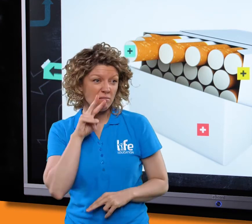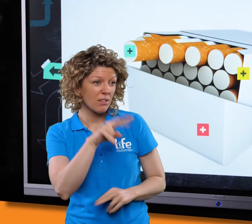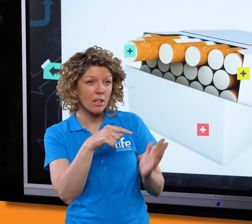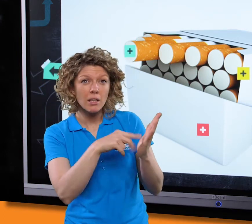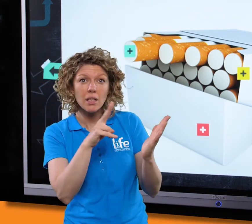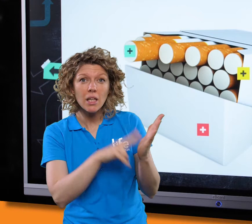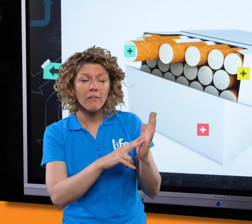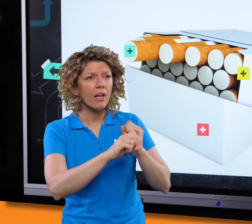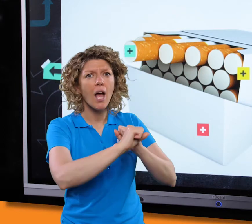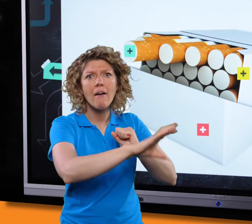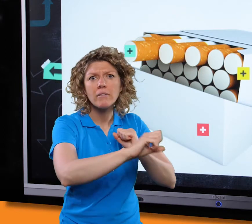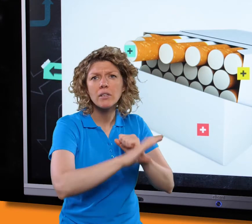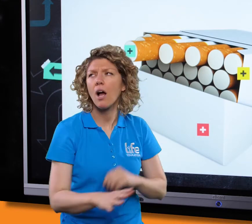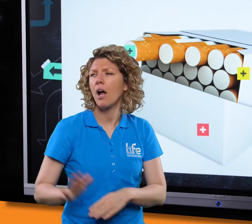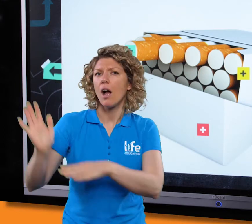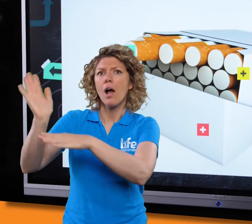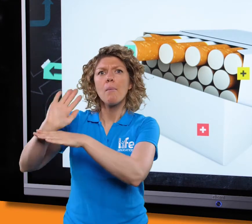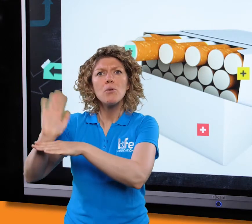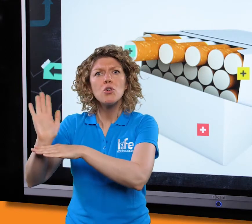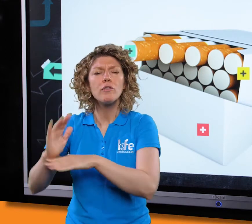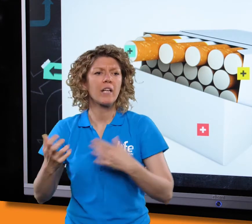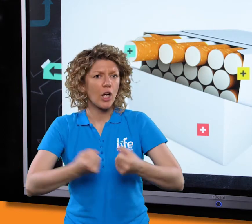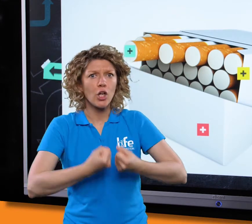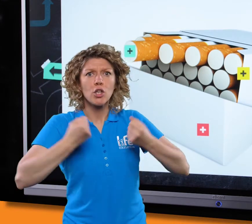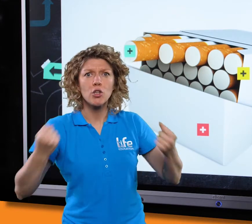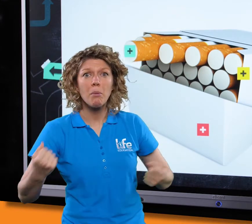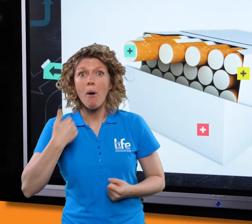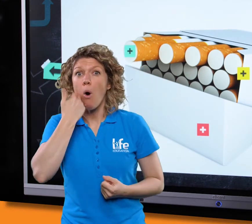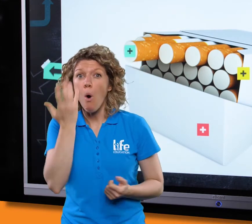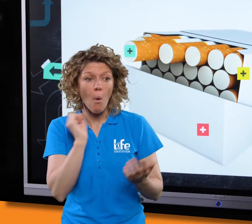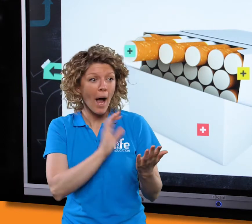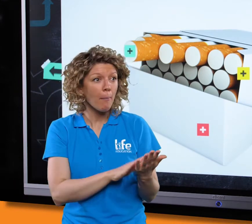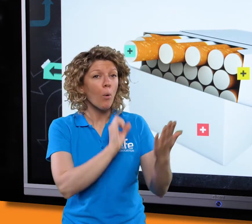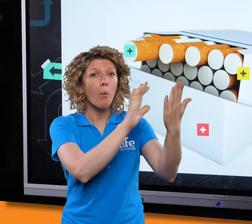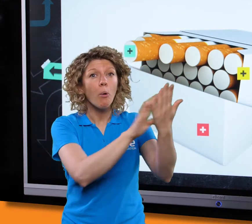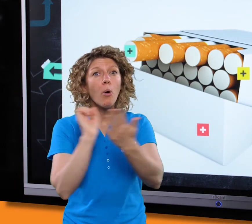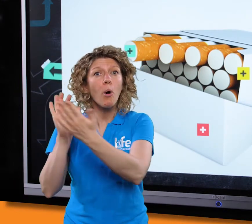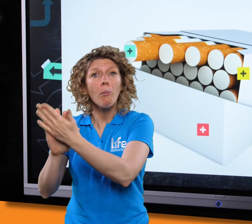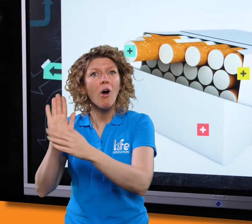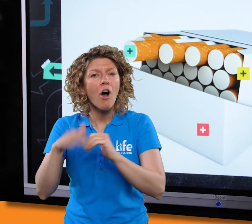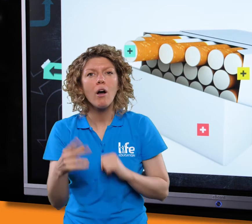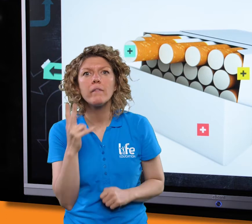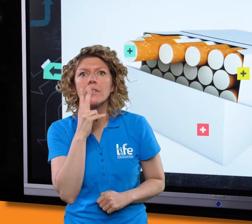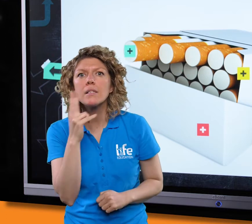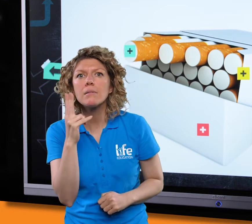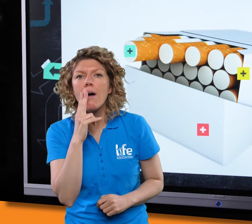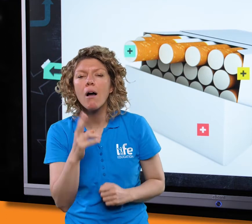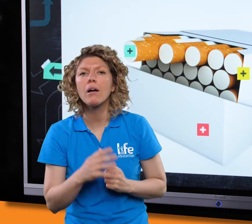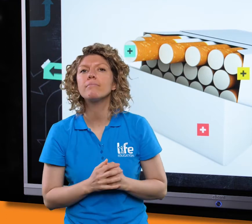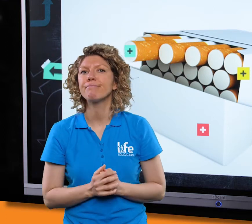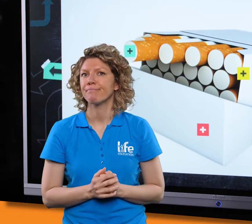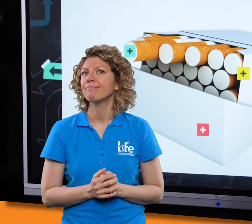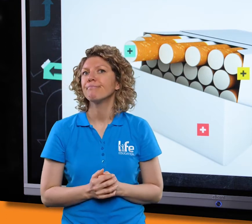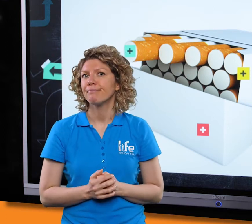everywhere, at the movies, on TV, in newspapers and magazines. Not surprisingly, most people in